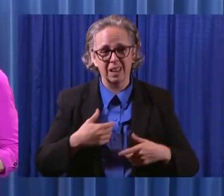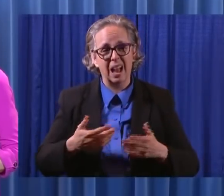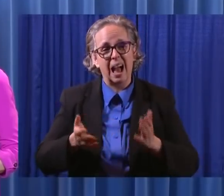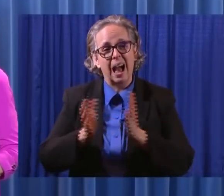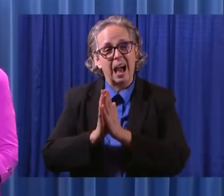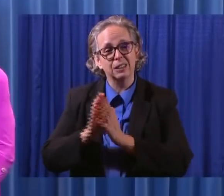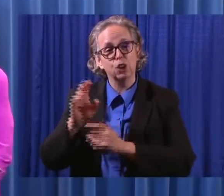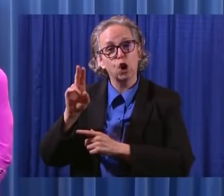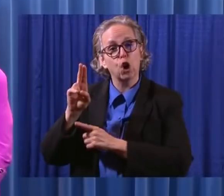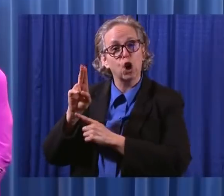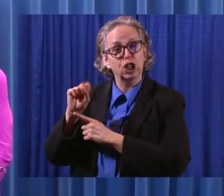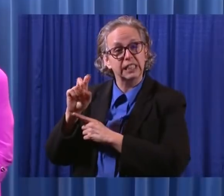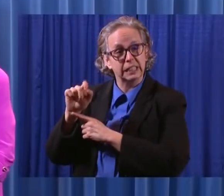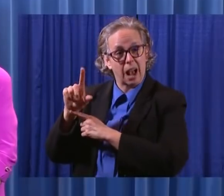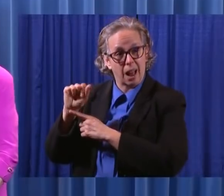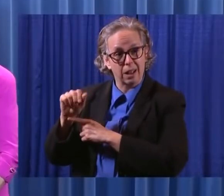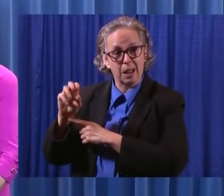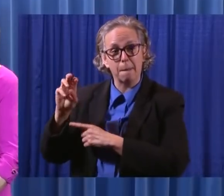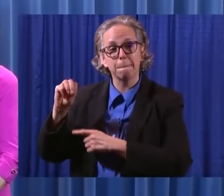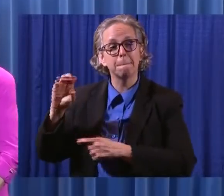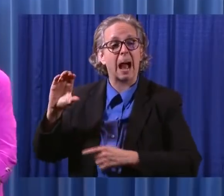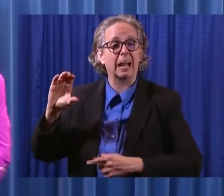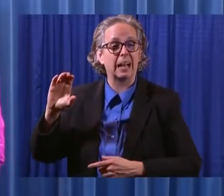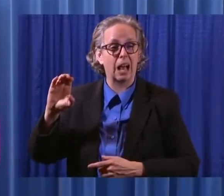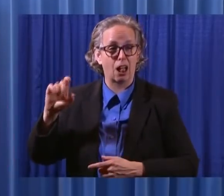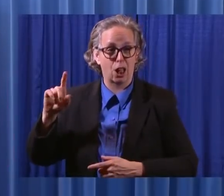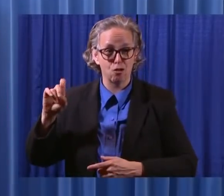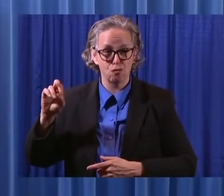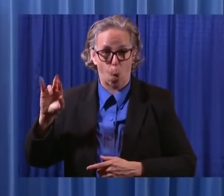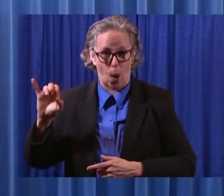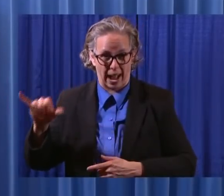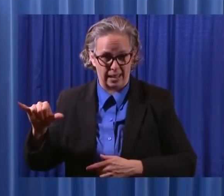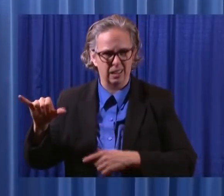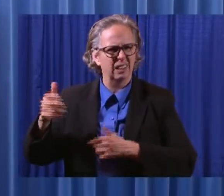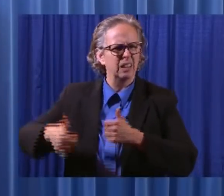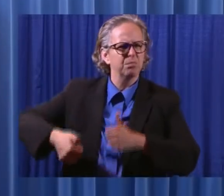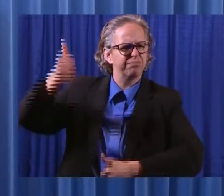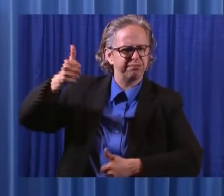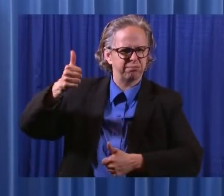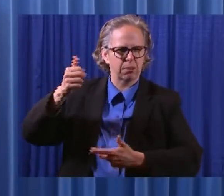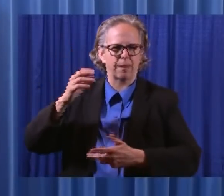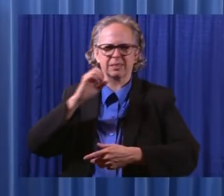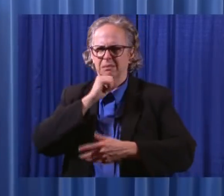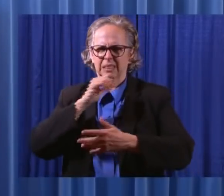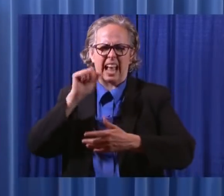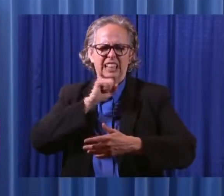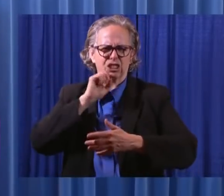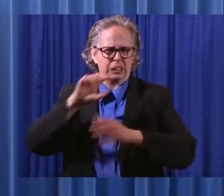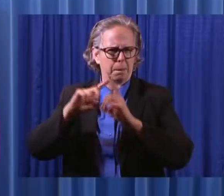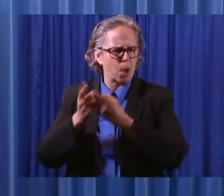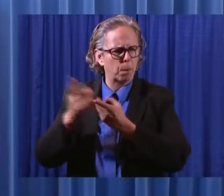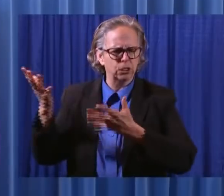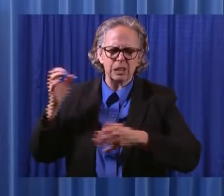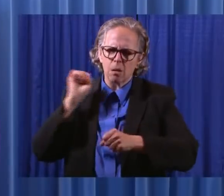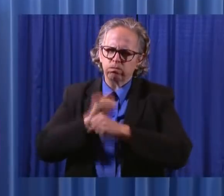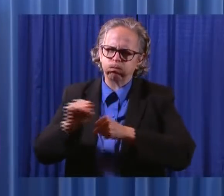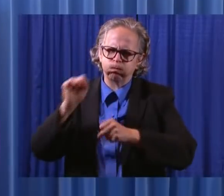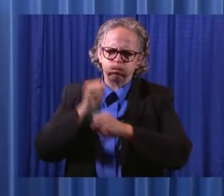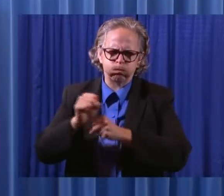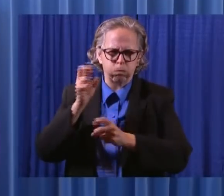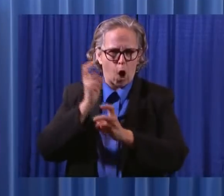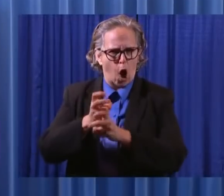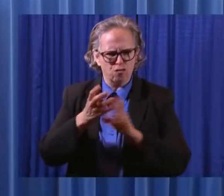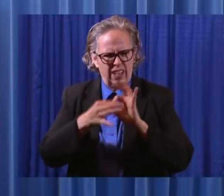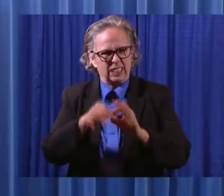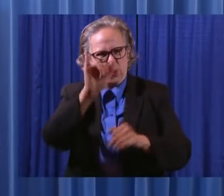department. She's been working very, very hard, among all the other things she does, on exactly this issue and try to find